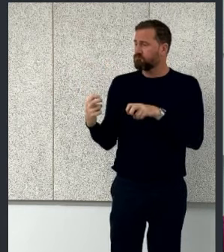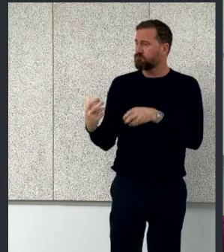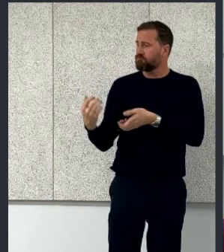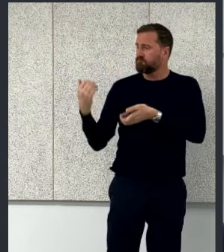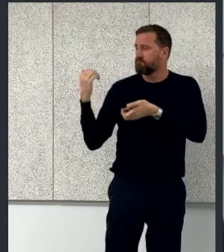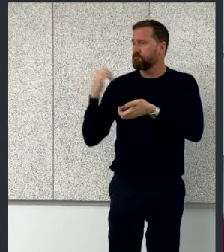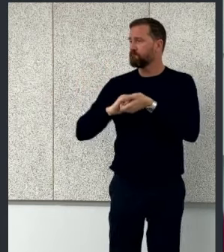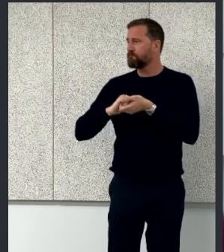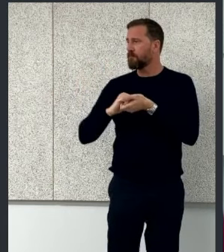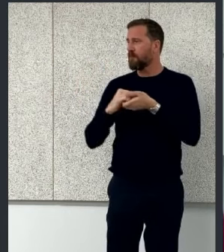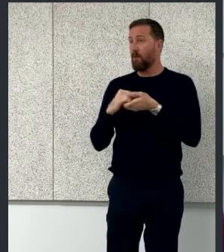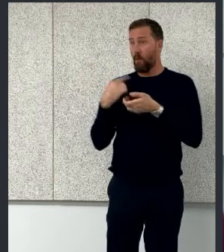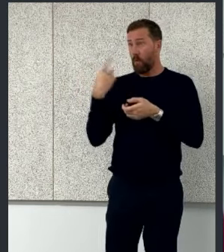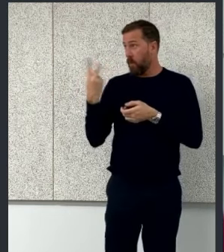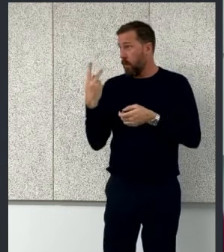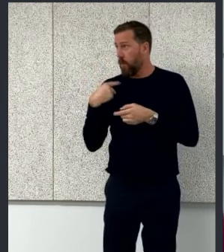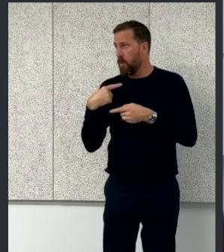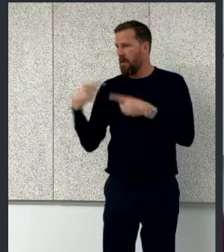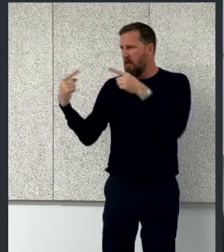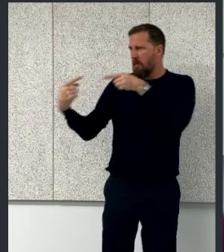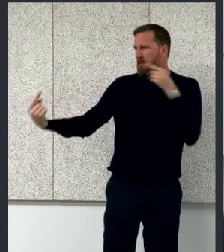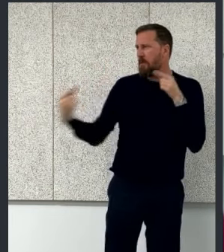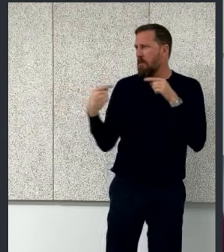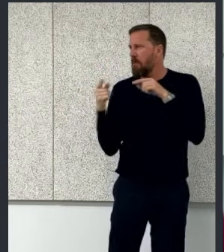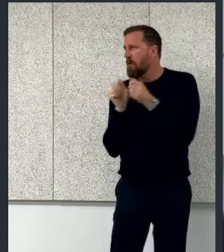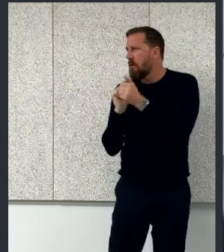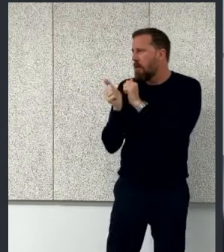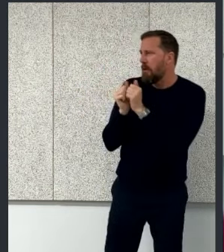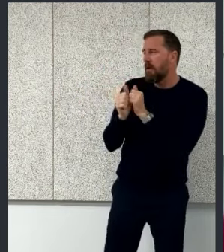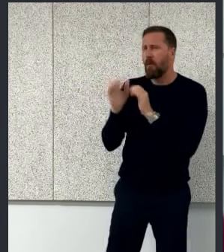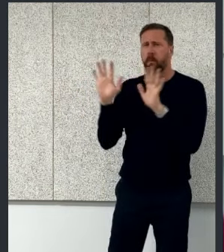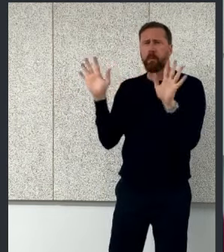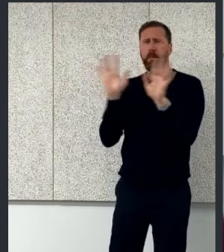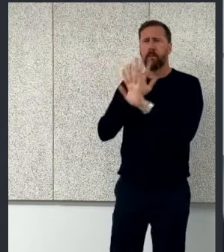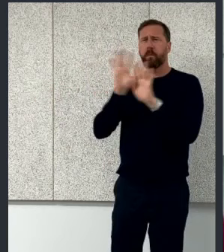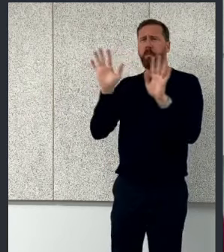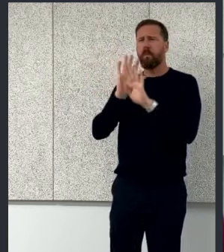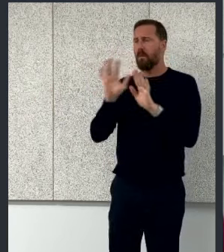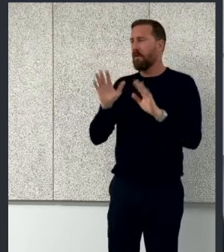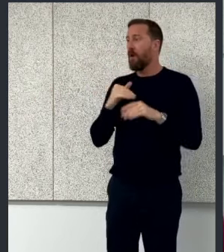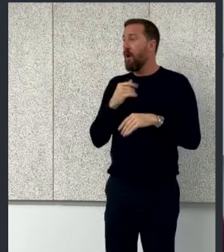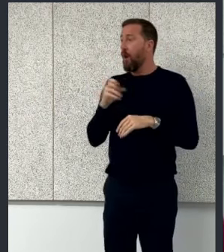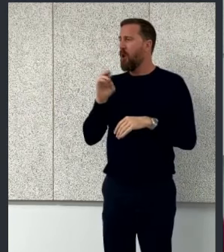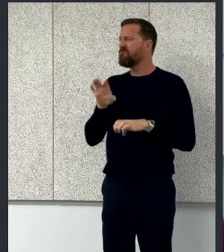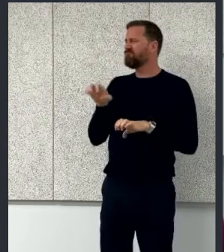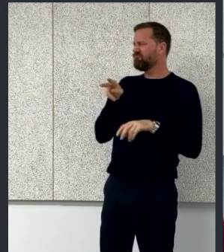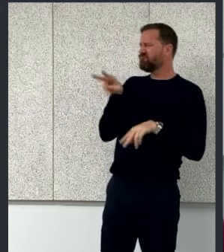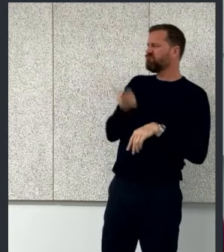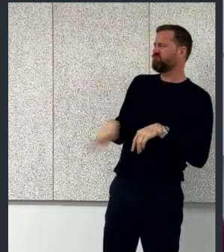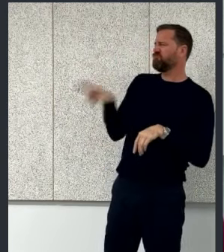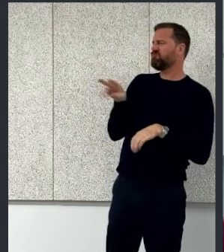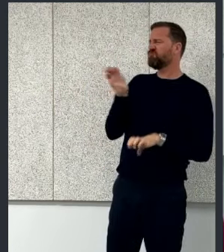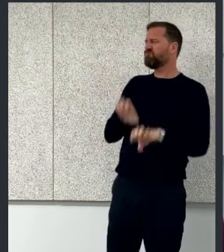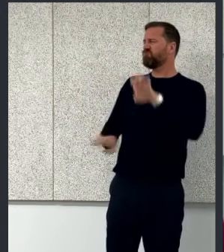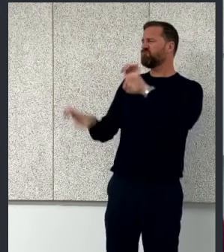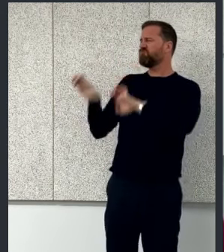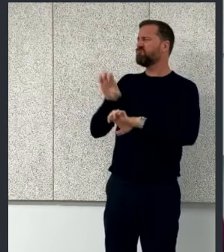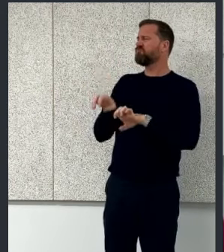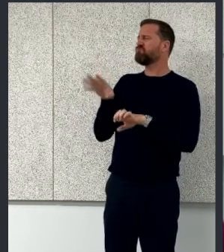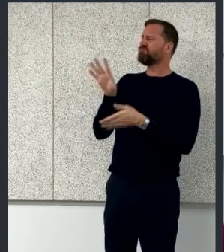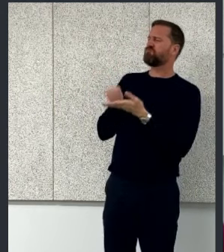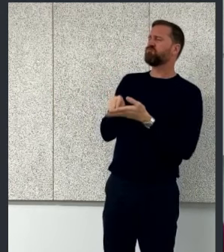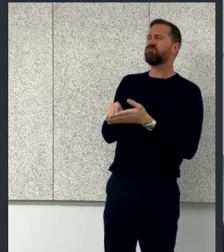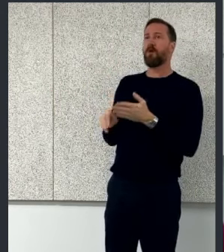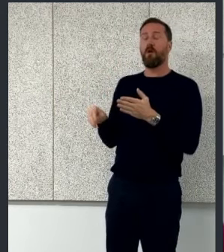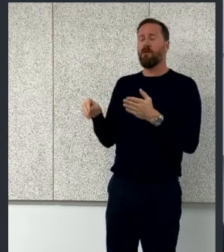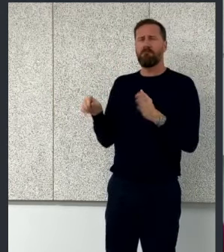an adversarial, we're definitely not in an adversarial relationship, and we're not really even in an evaluative relationship. Mm-hmm. How can we be in a